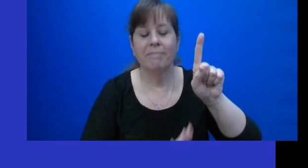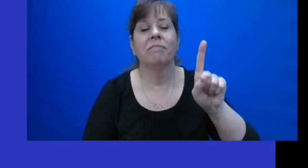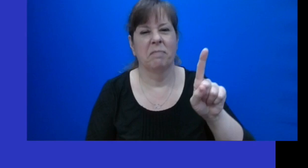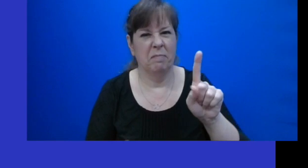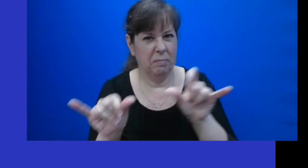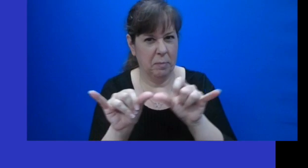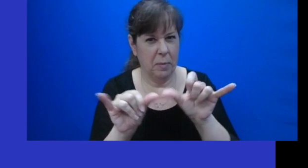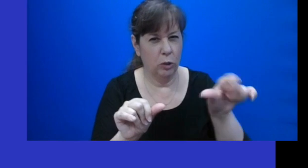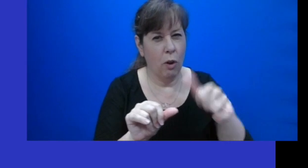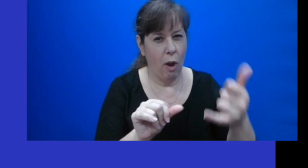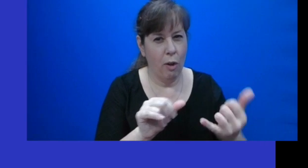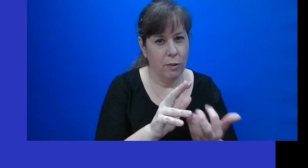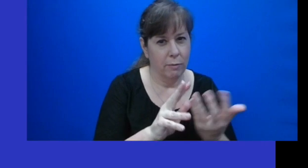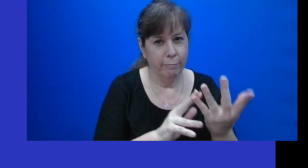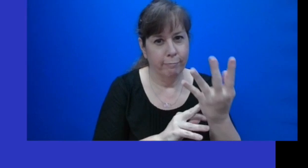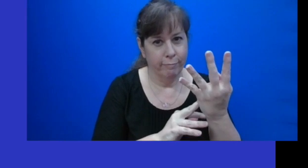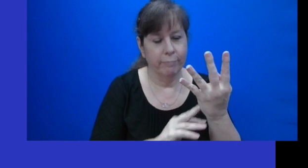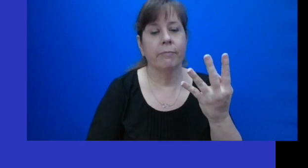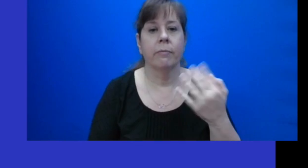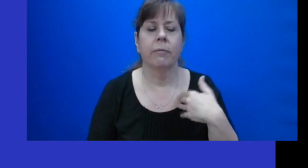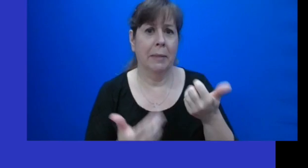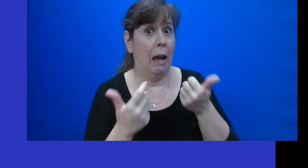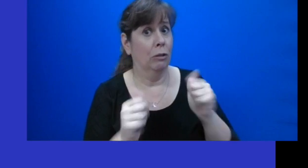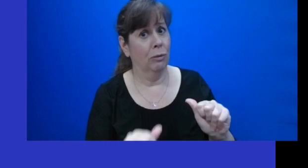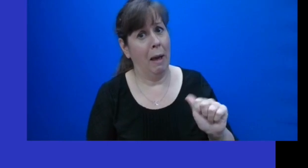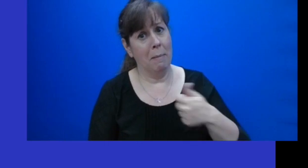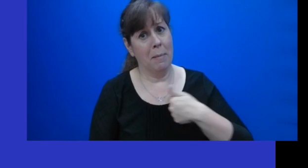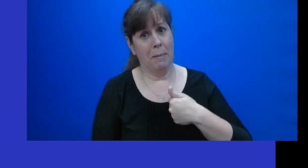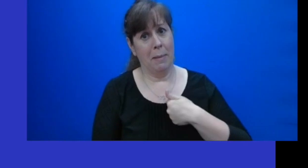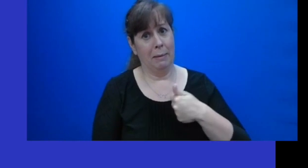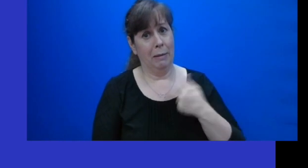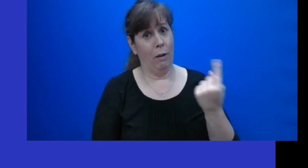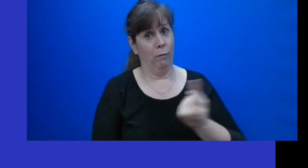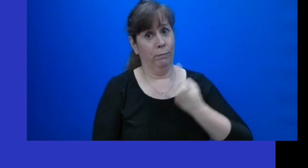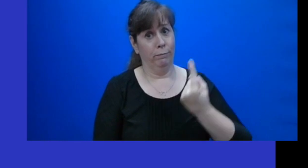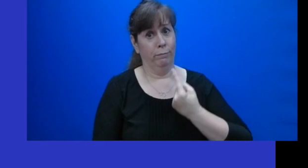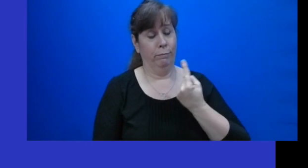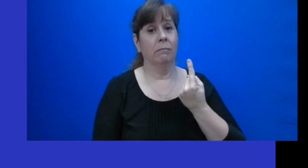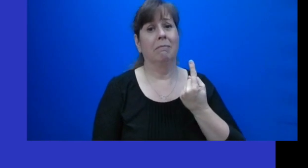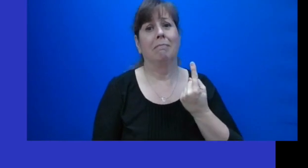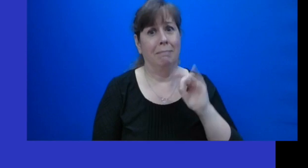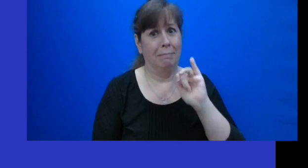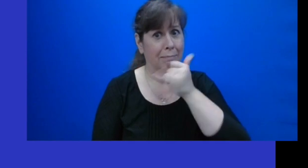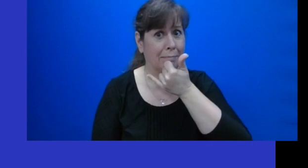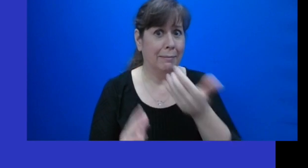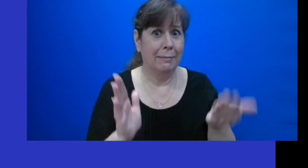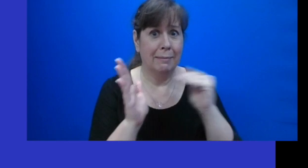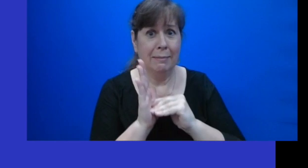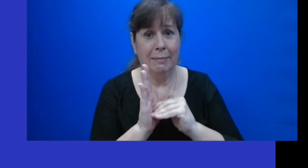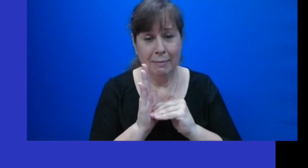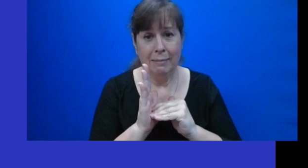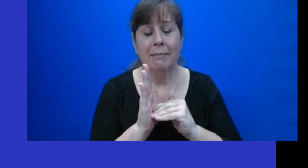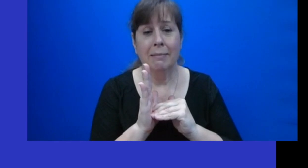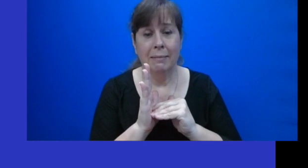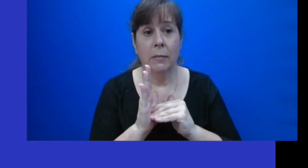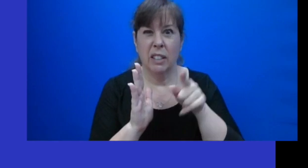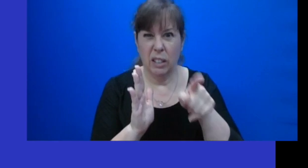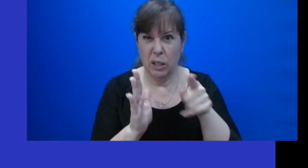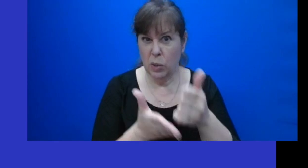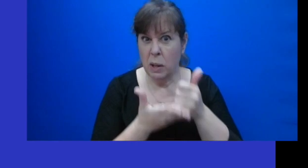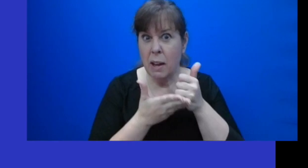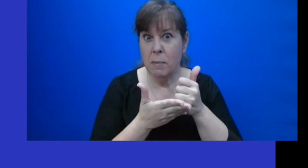seaweed. I tried to do this one all by myself, but I made another mistake. Can you